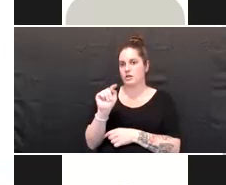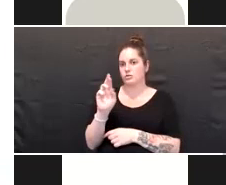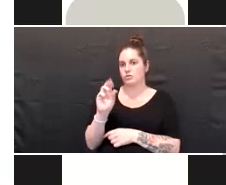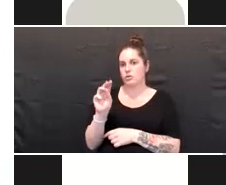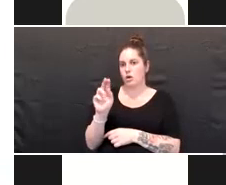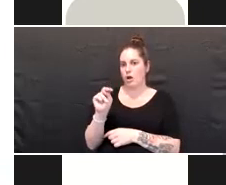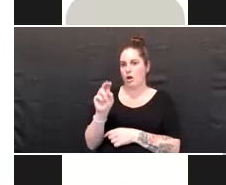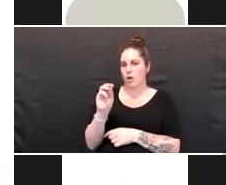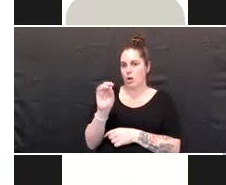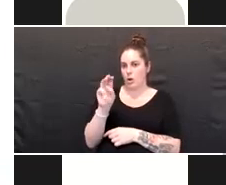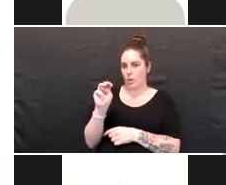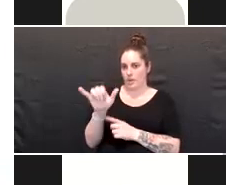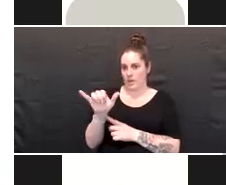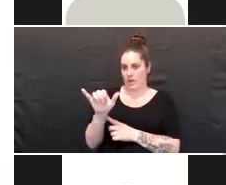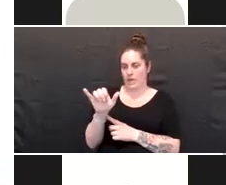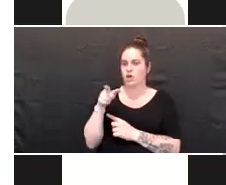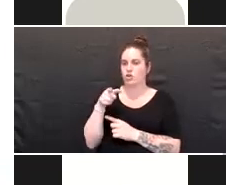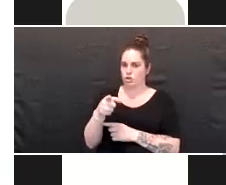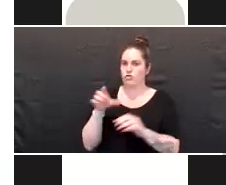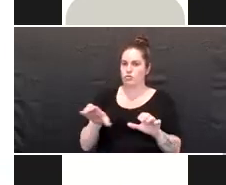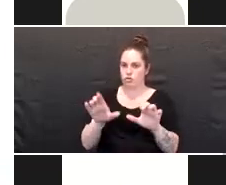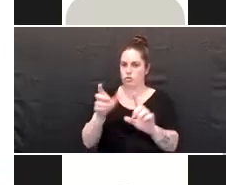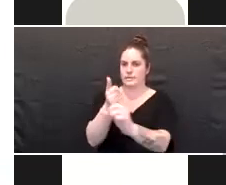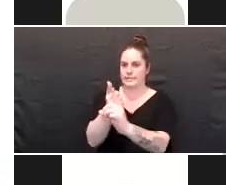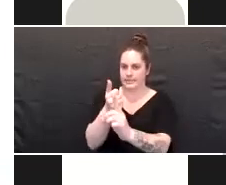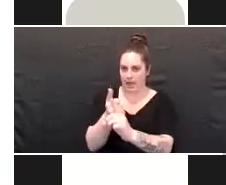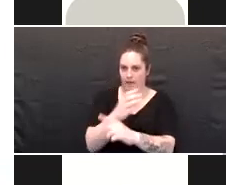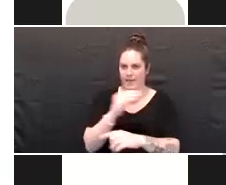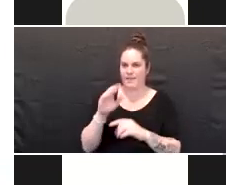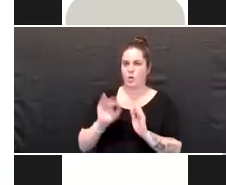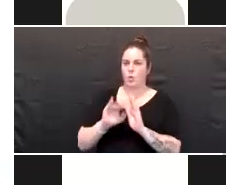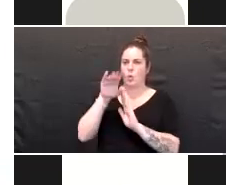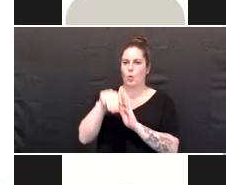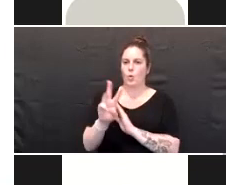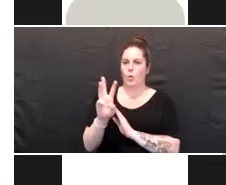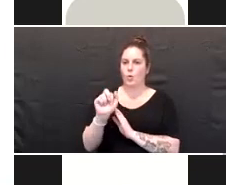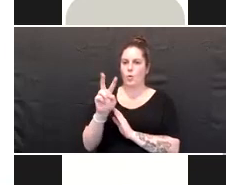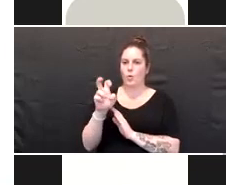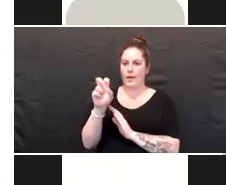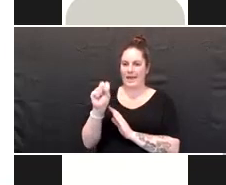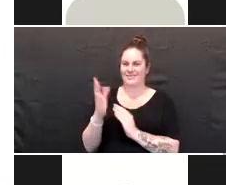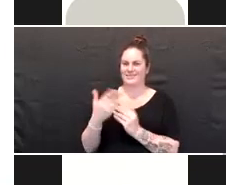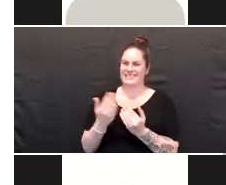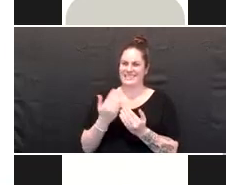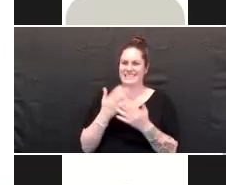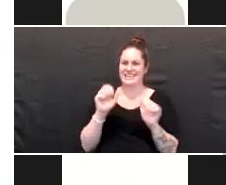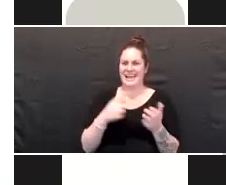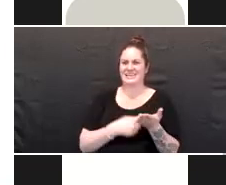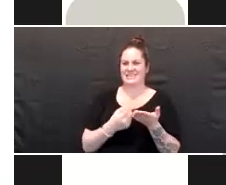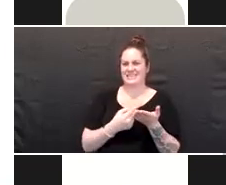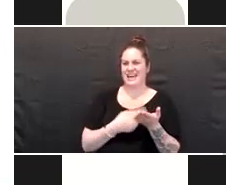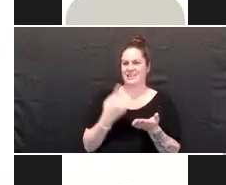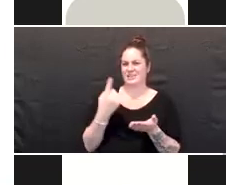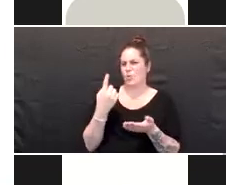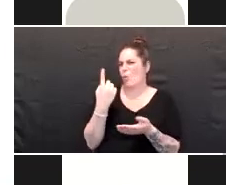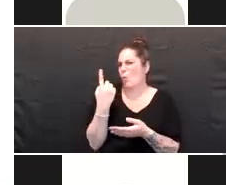waves overview is fairly straightforward. I can do it in definitely in one class period. So I'll have time next week to